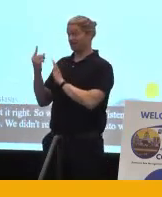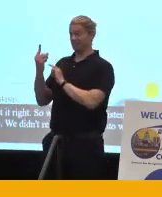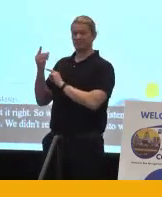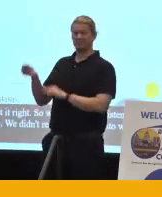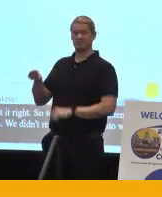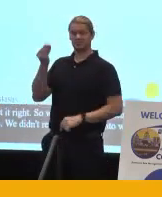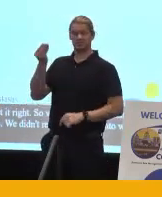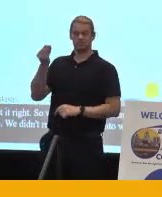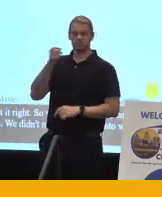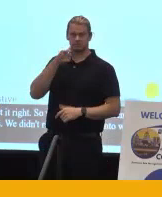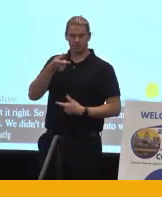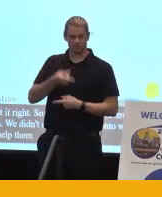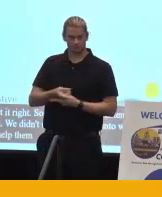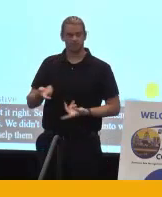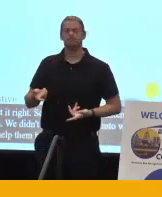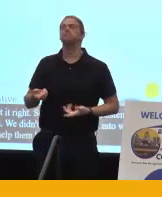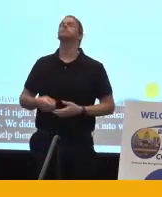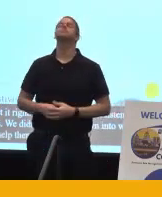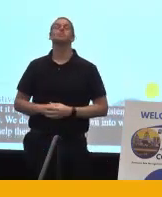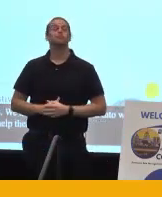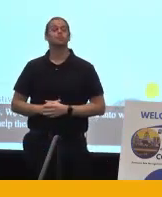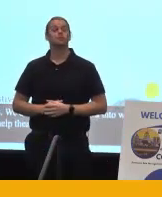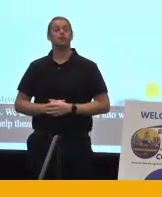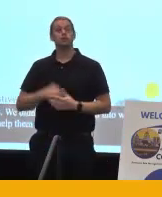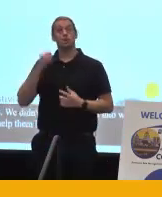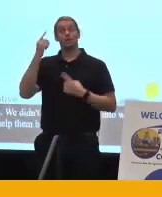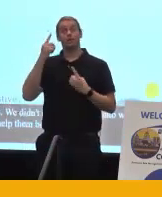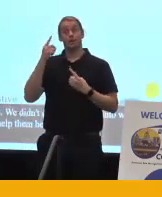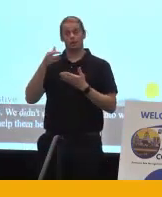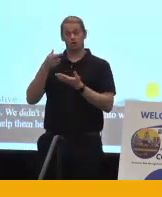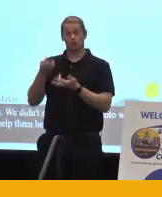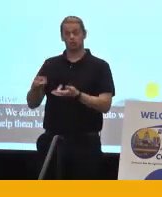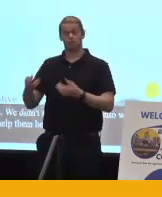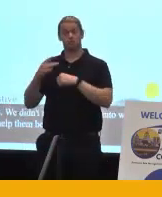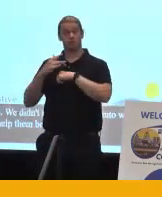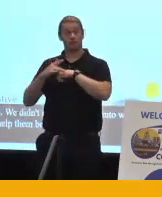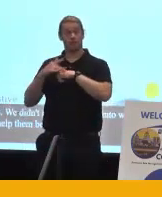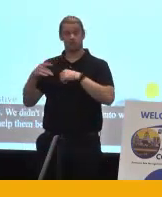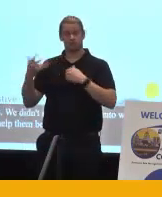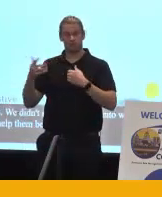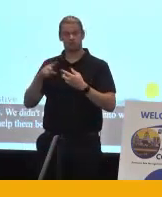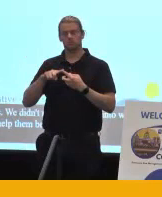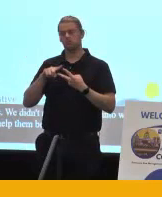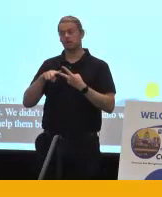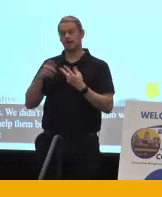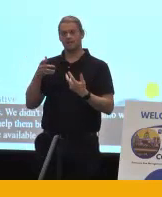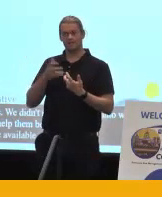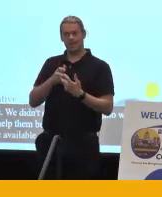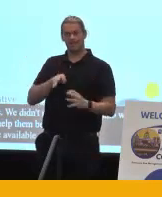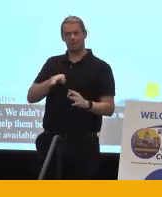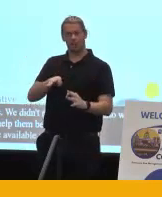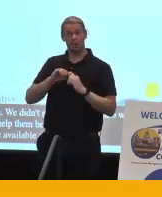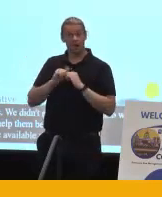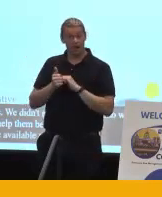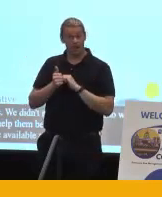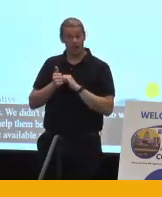really want to start to think about what types of resources are available and how do you get that match right? How can